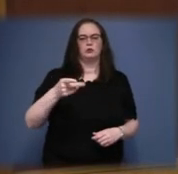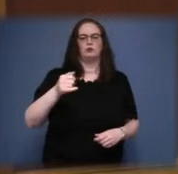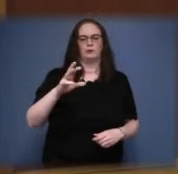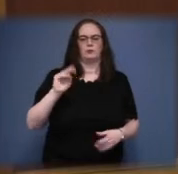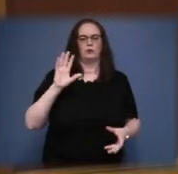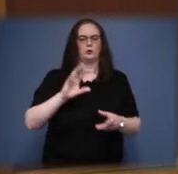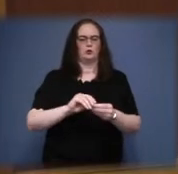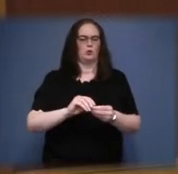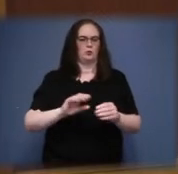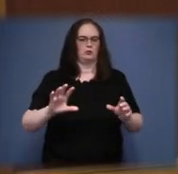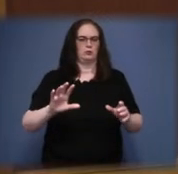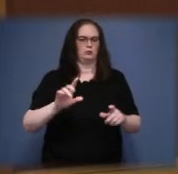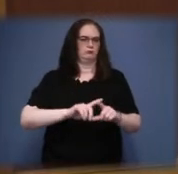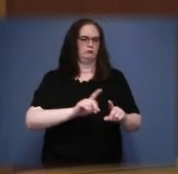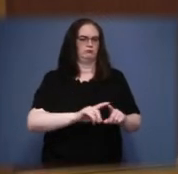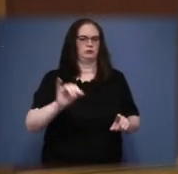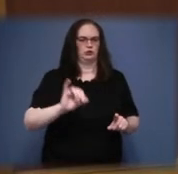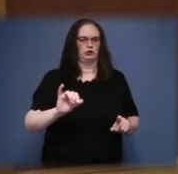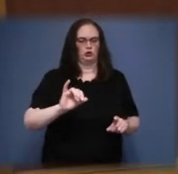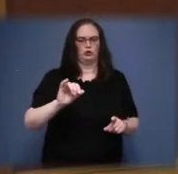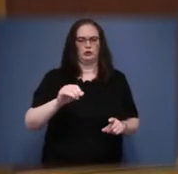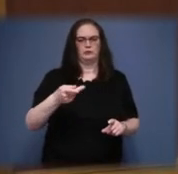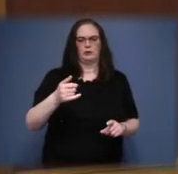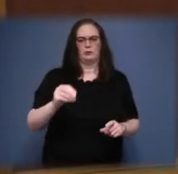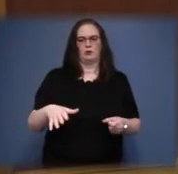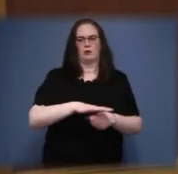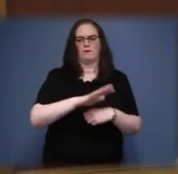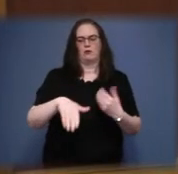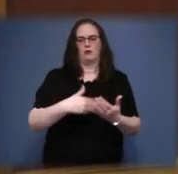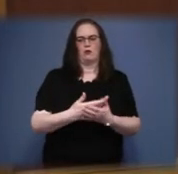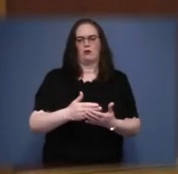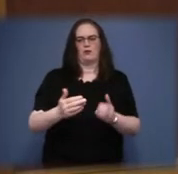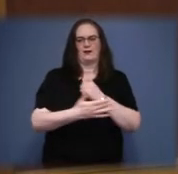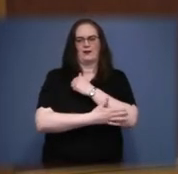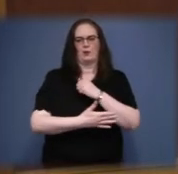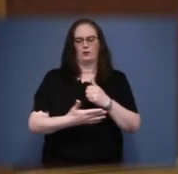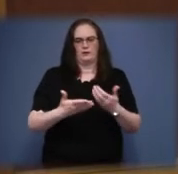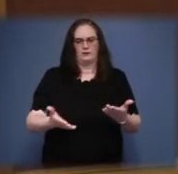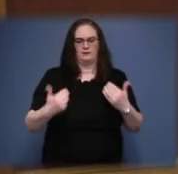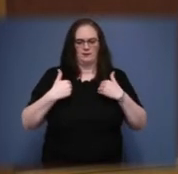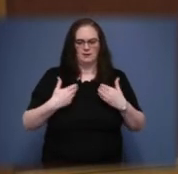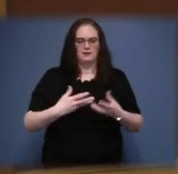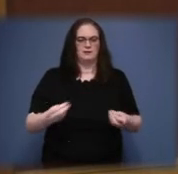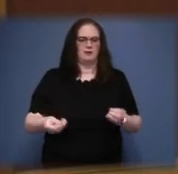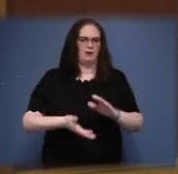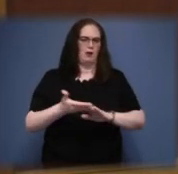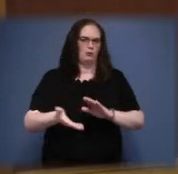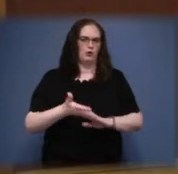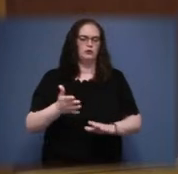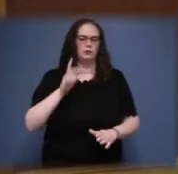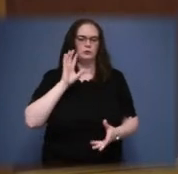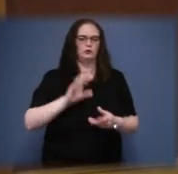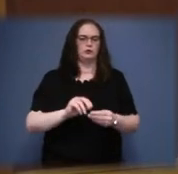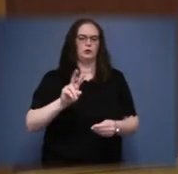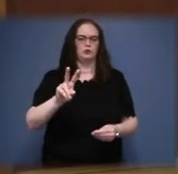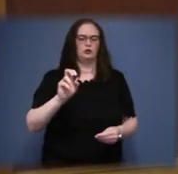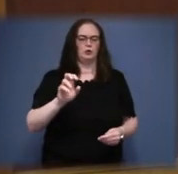complement of insurance premiums that will cover all the county's assets and operations will be a total